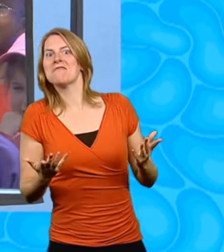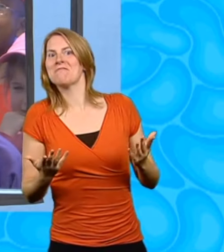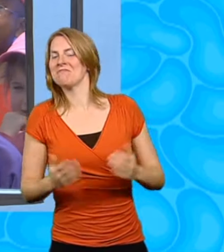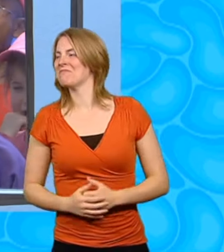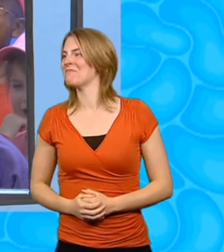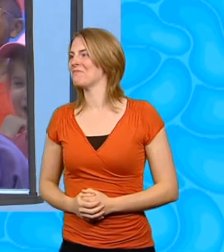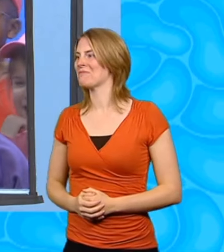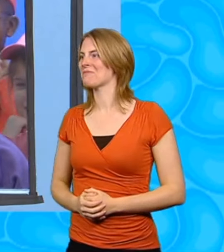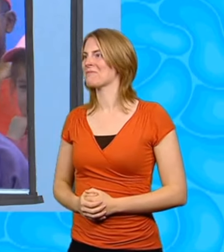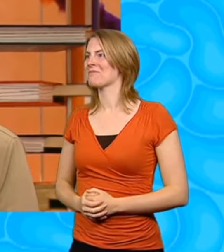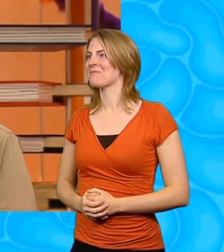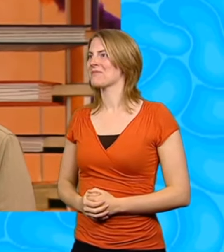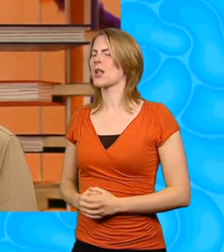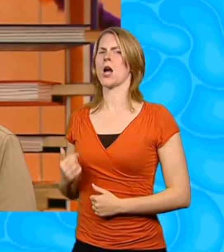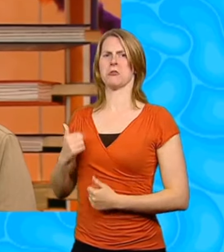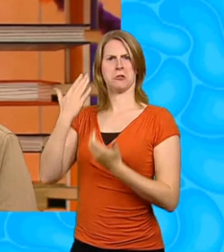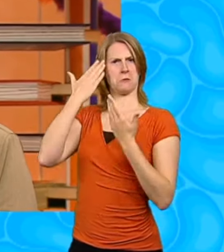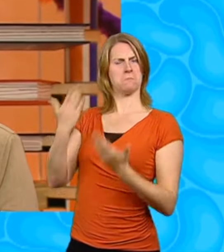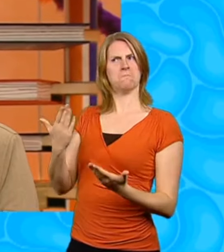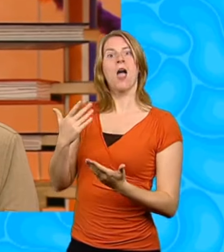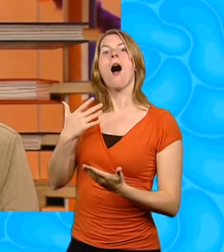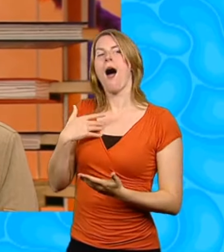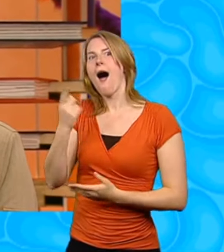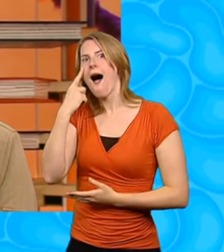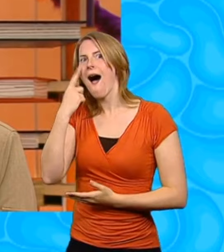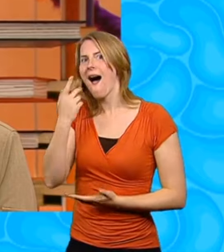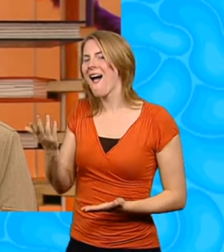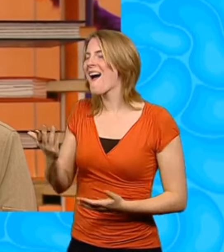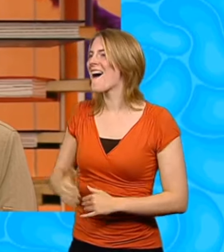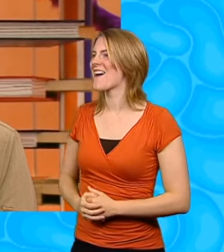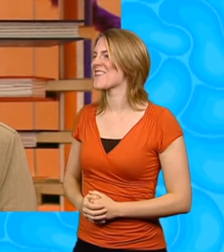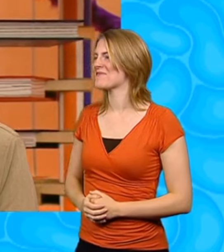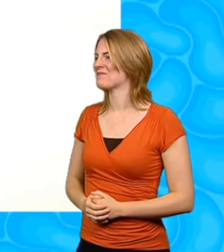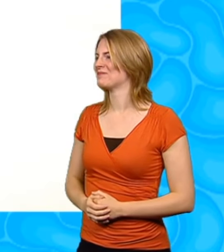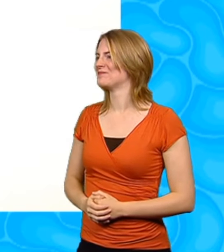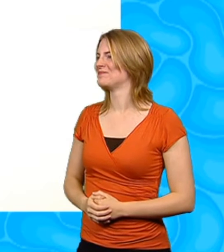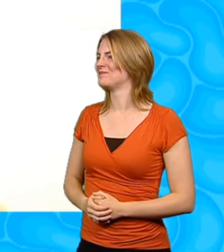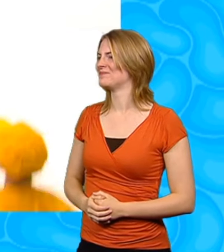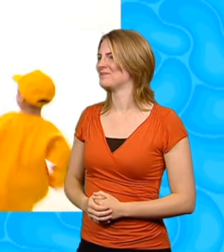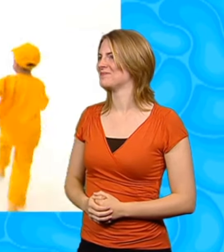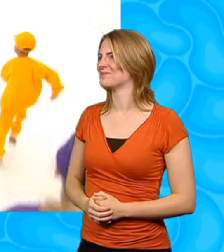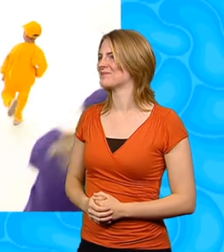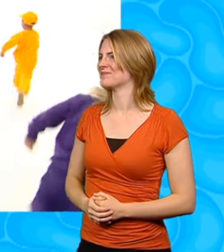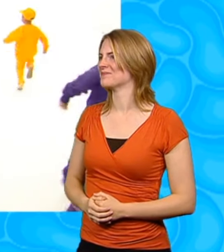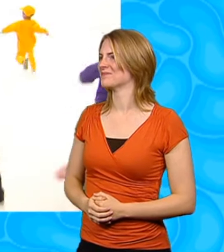making today? I don't know. Let's find out.